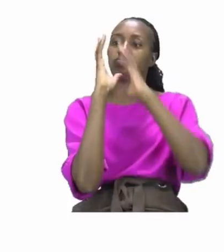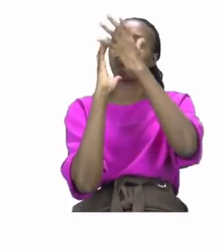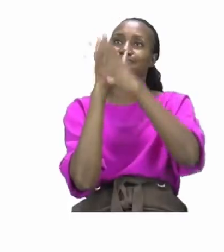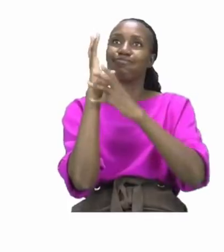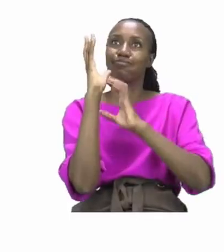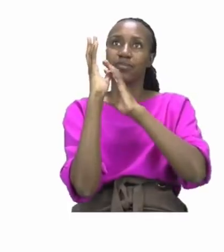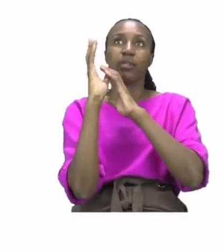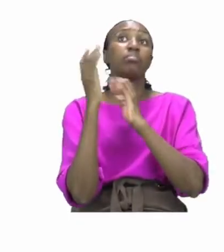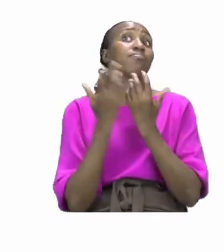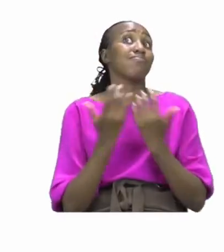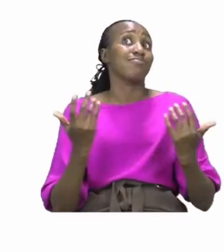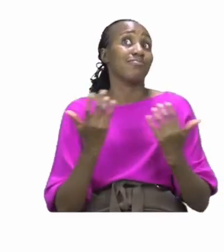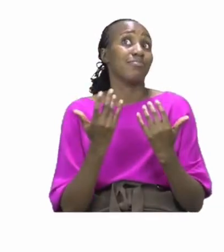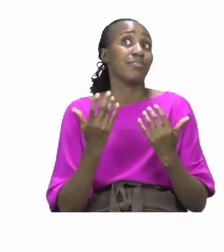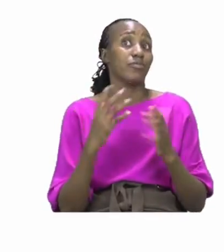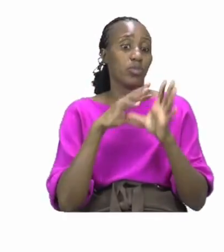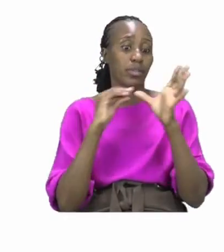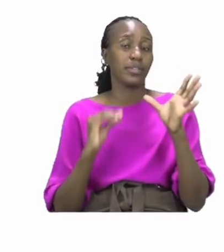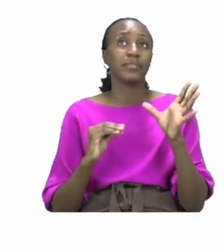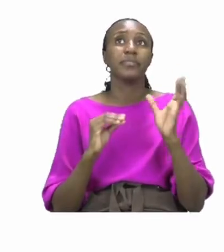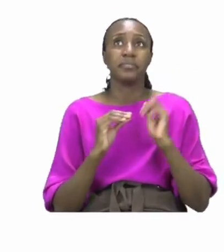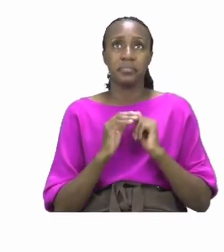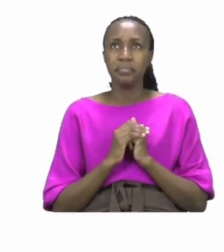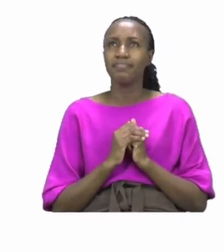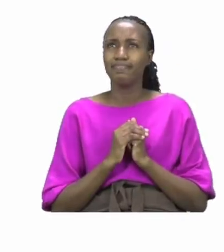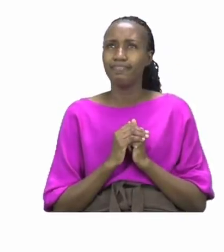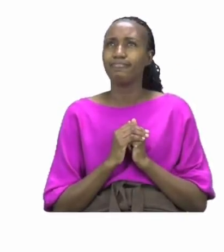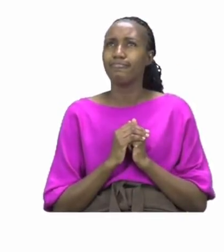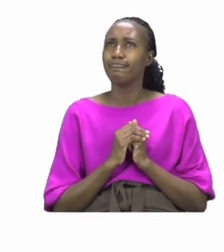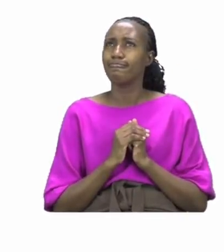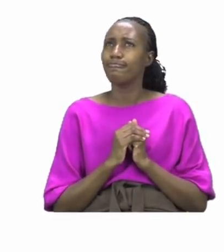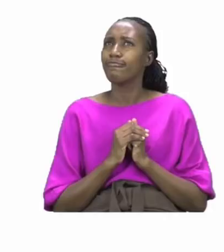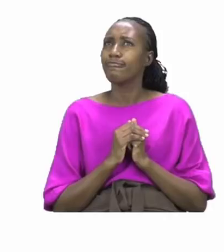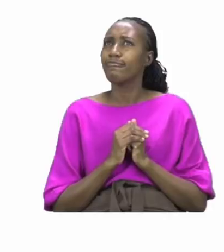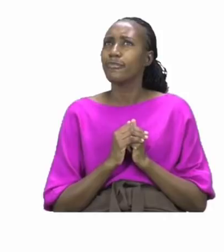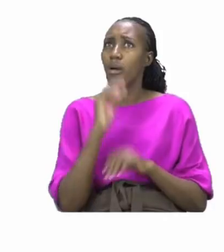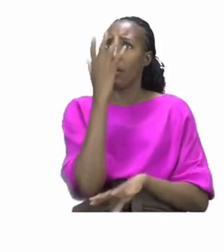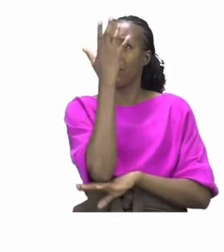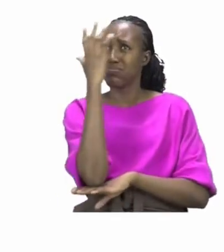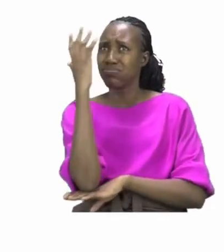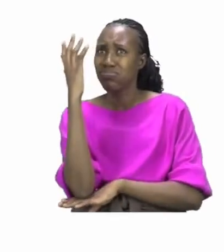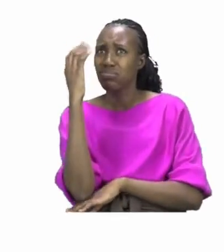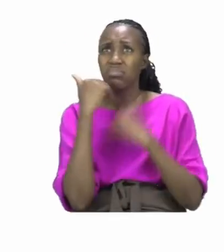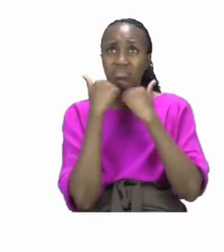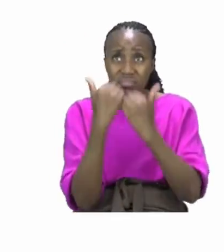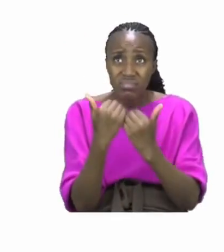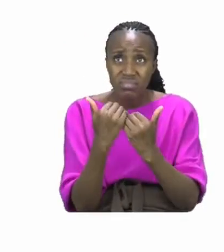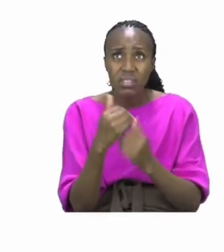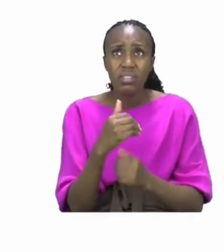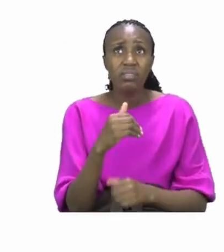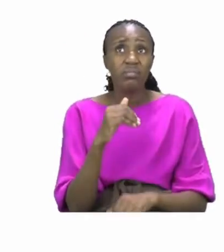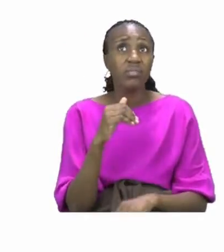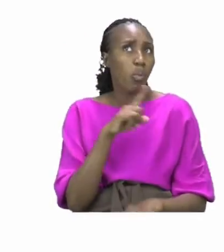be green for the leaves. Now, trees are very important, boys and girls. They help give us